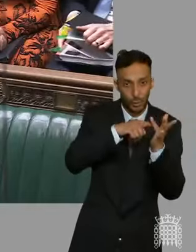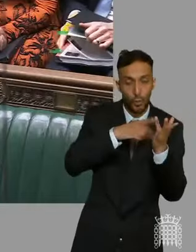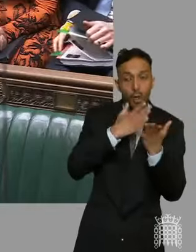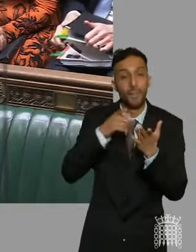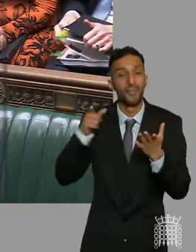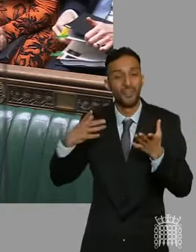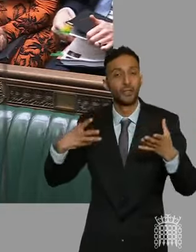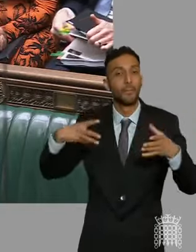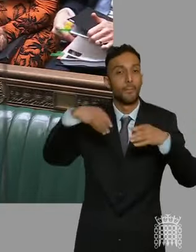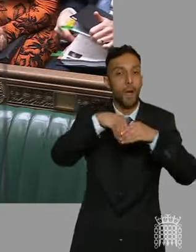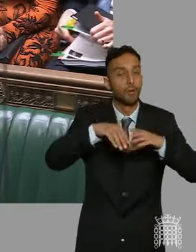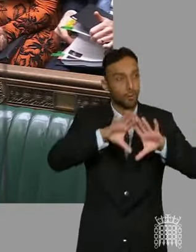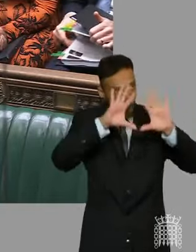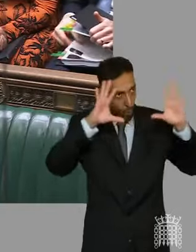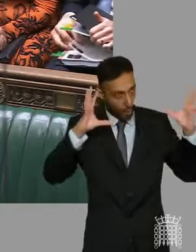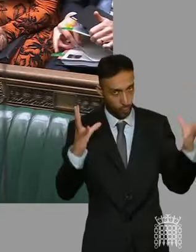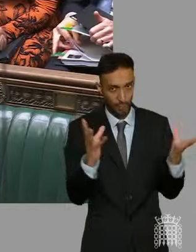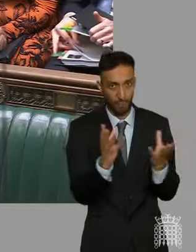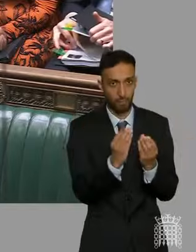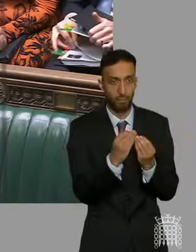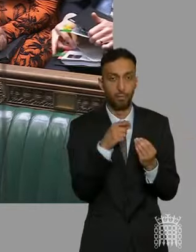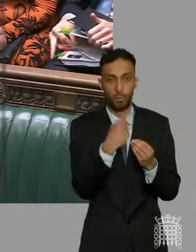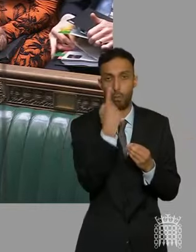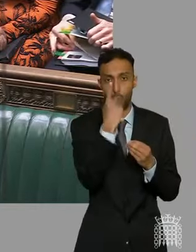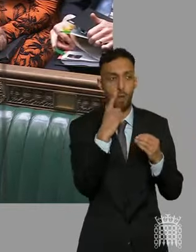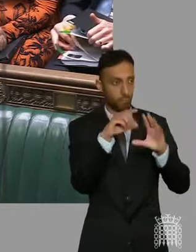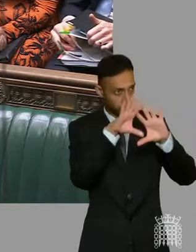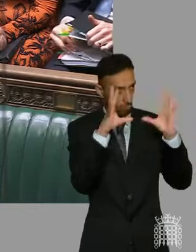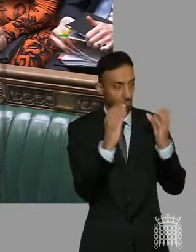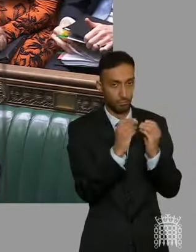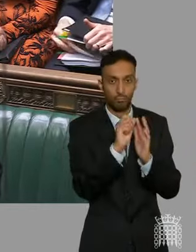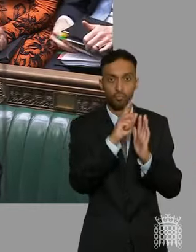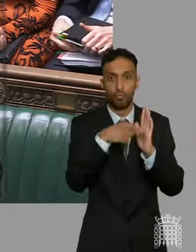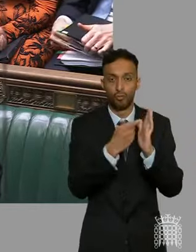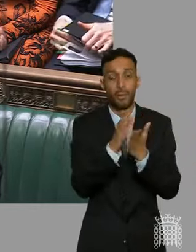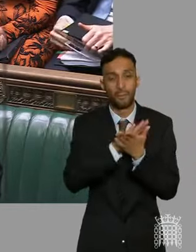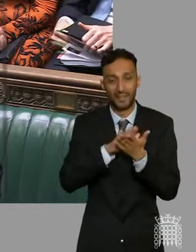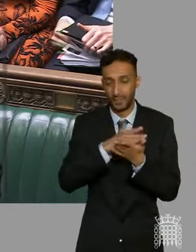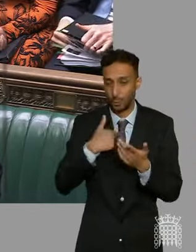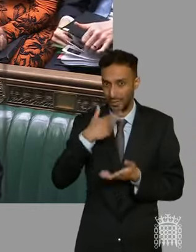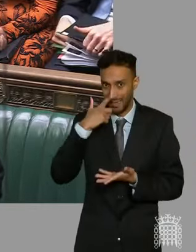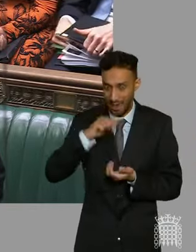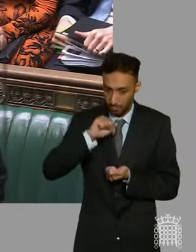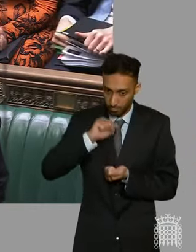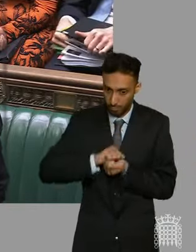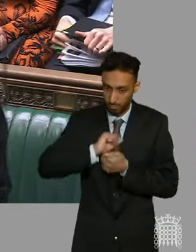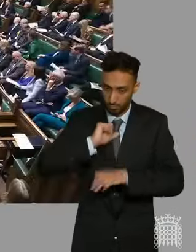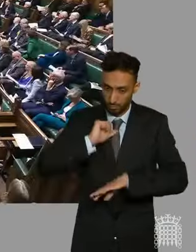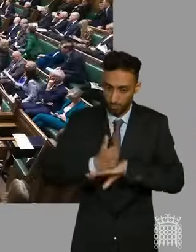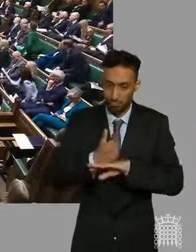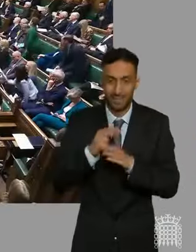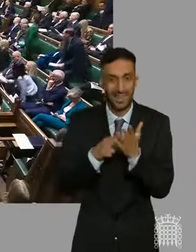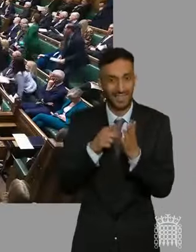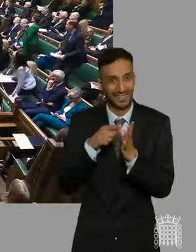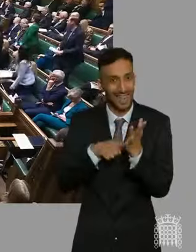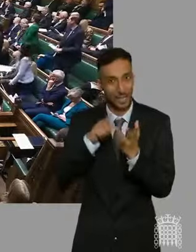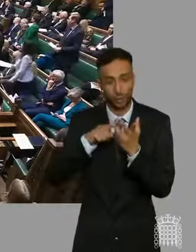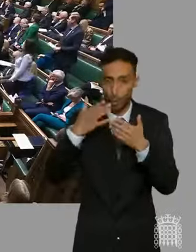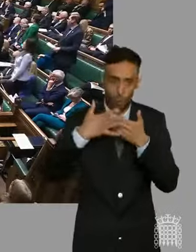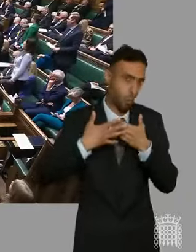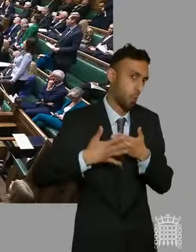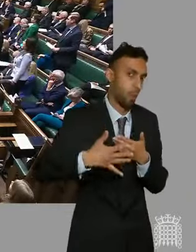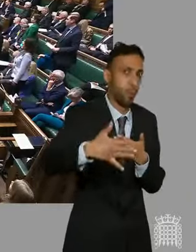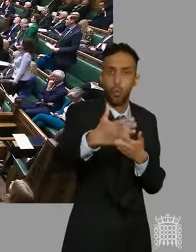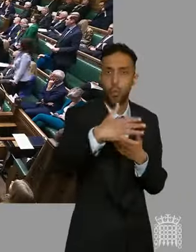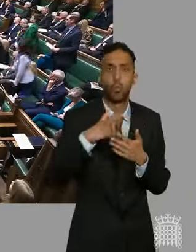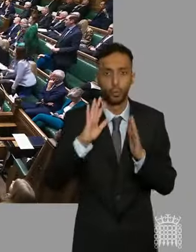that NATO is there for decades and decades to come, preserving the peace, just as it has been for 75 years. Final question,